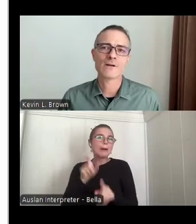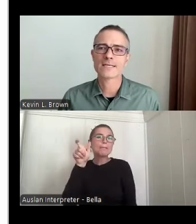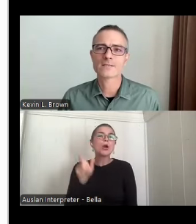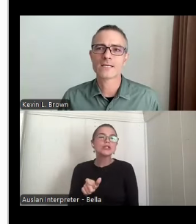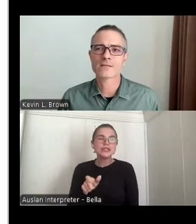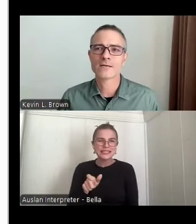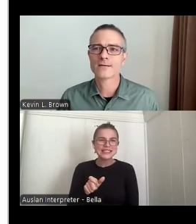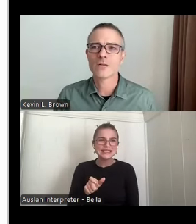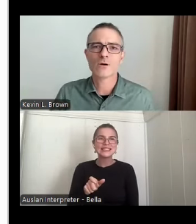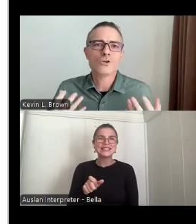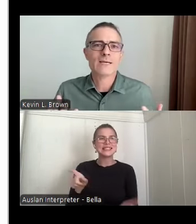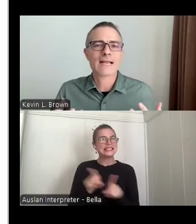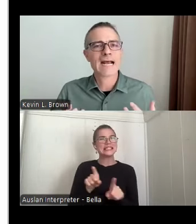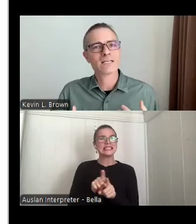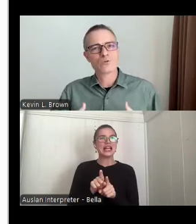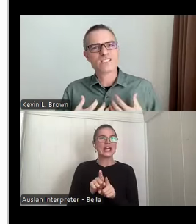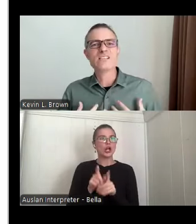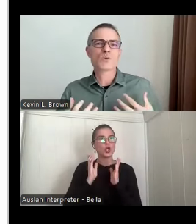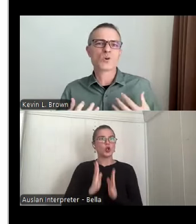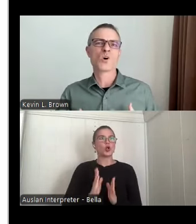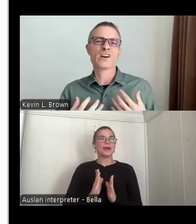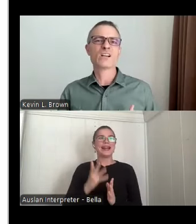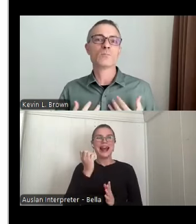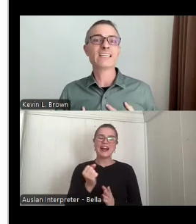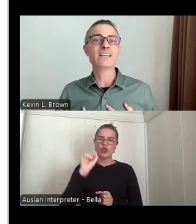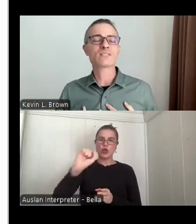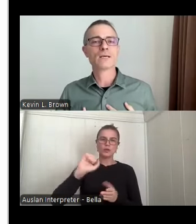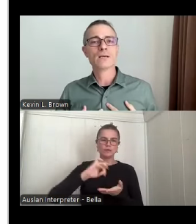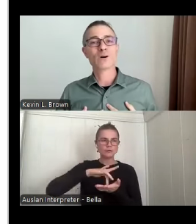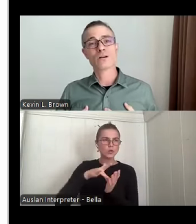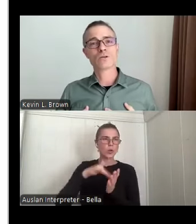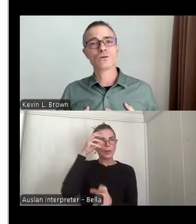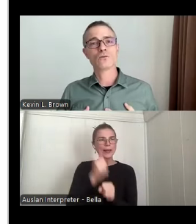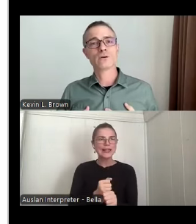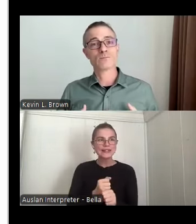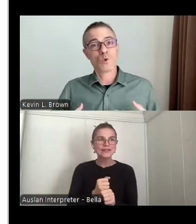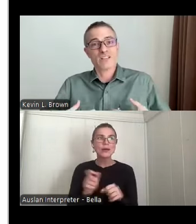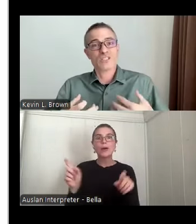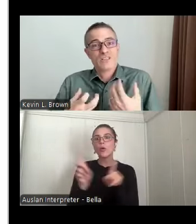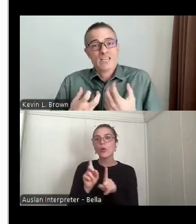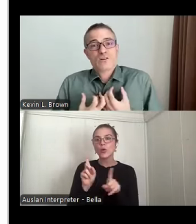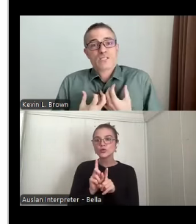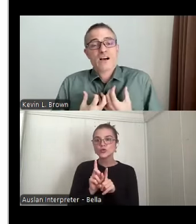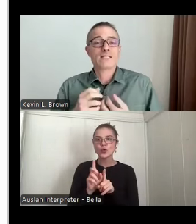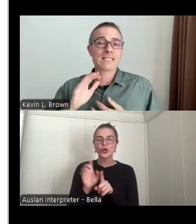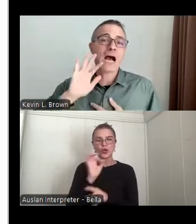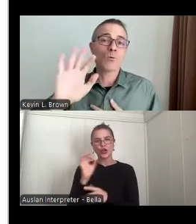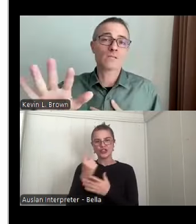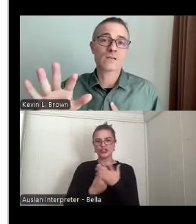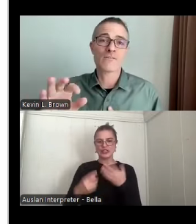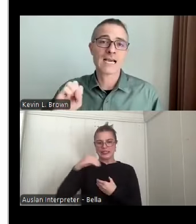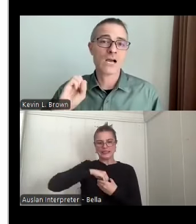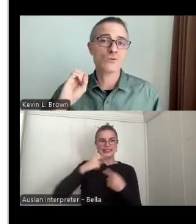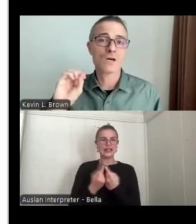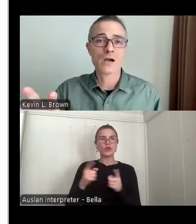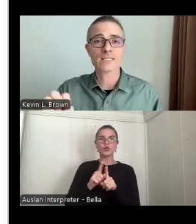of as a human that has those deep core inner beliefs, but also it's more than just the inner stuff. It's the outward